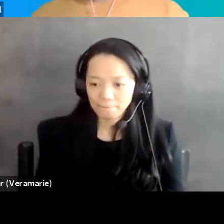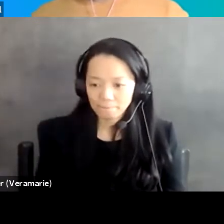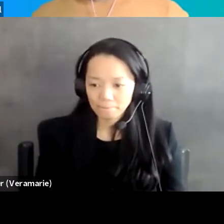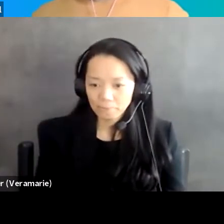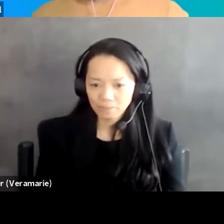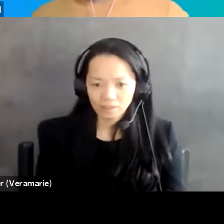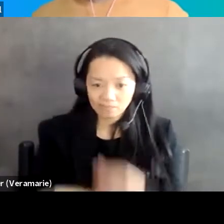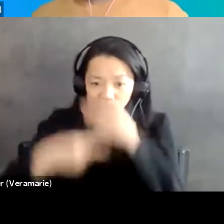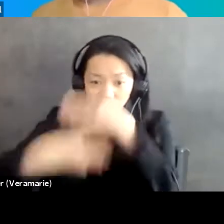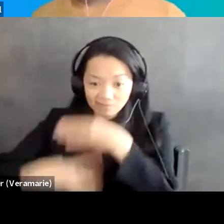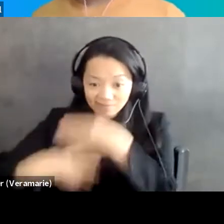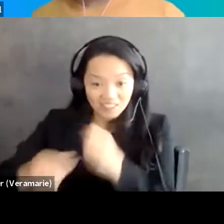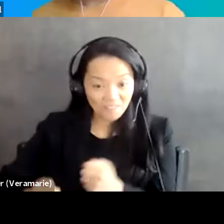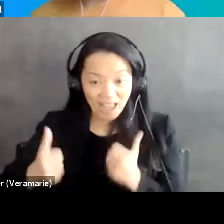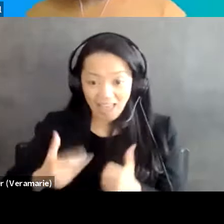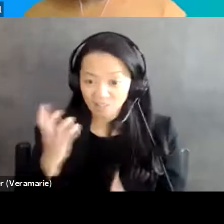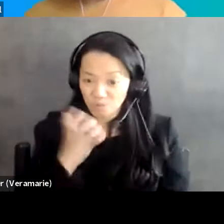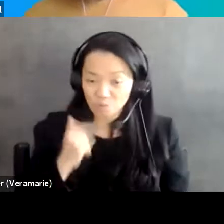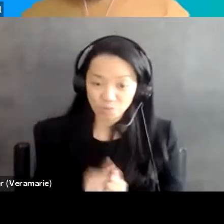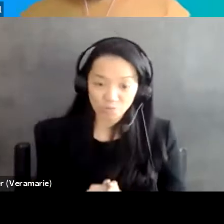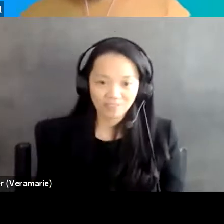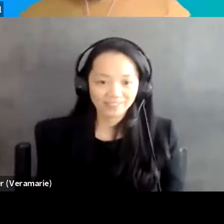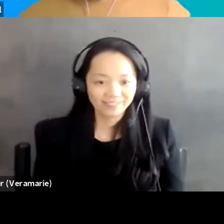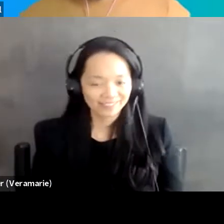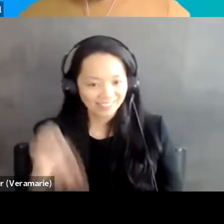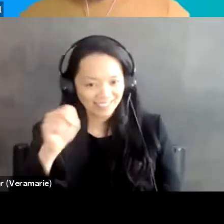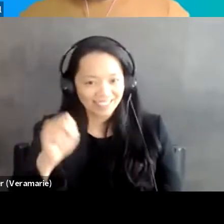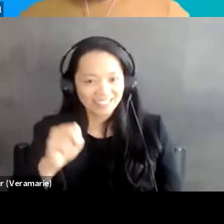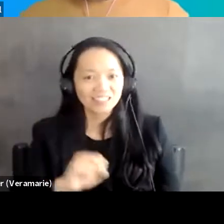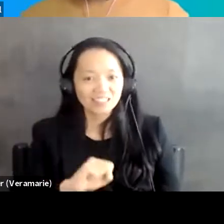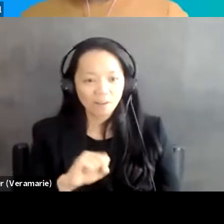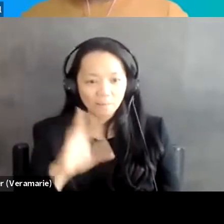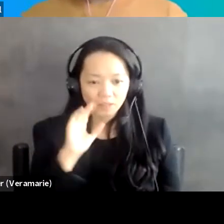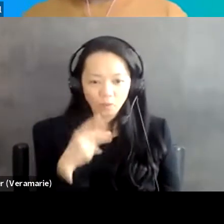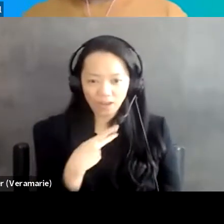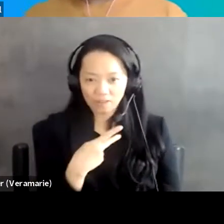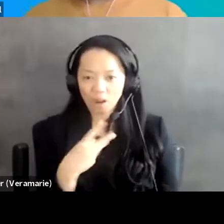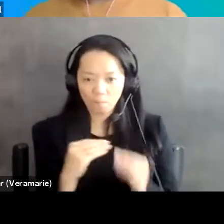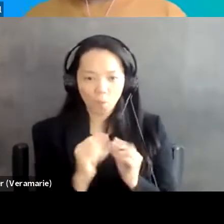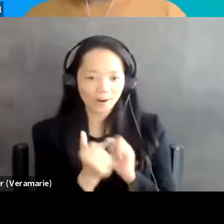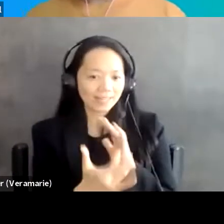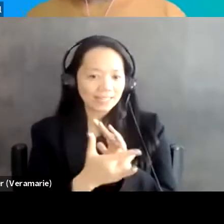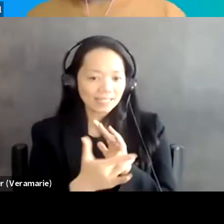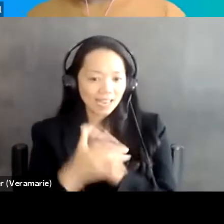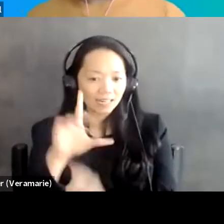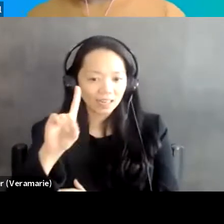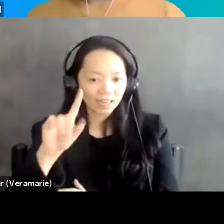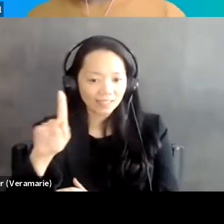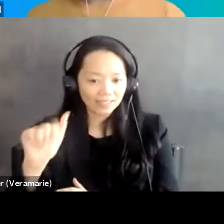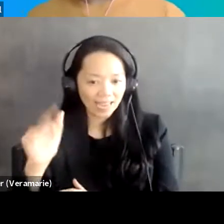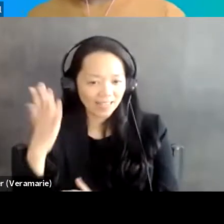It moves so fast. Oops, there I go. 2 more Yeah, minutes. Jane, I have a couple. These are more like technical data things. So